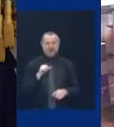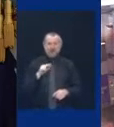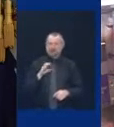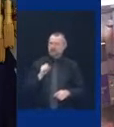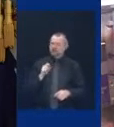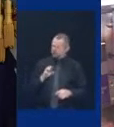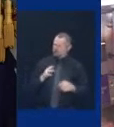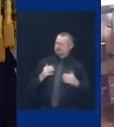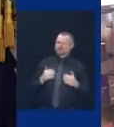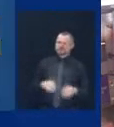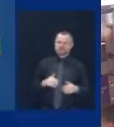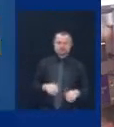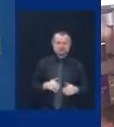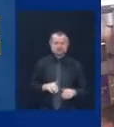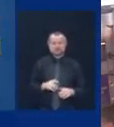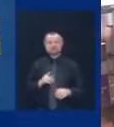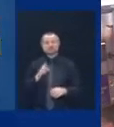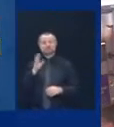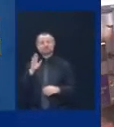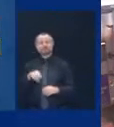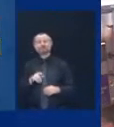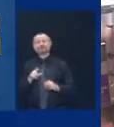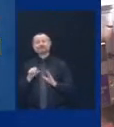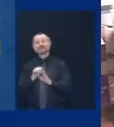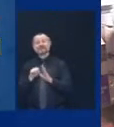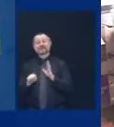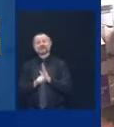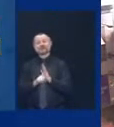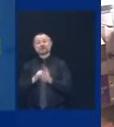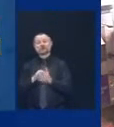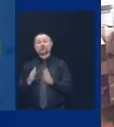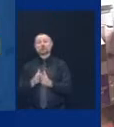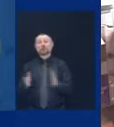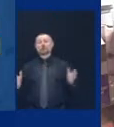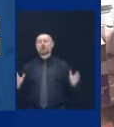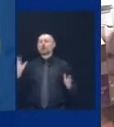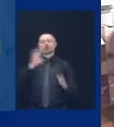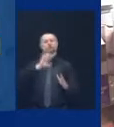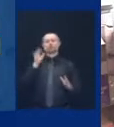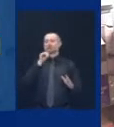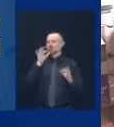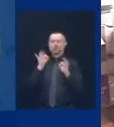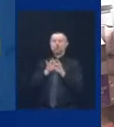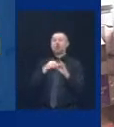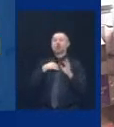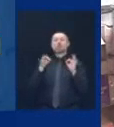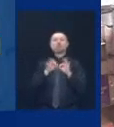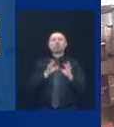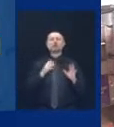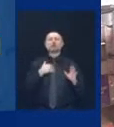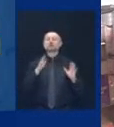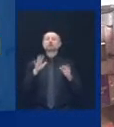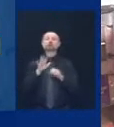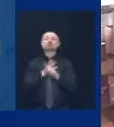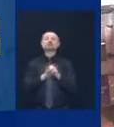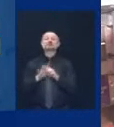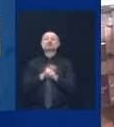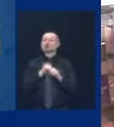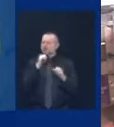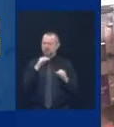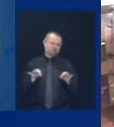not it's not where what's the in state infection rate it's not even what's my regional infection